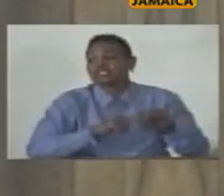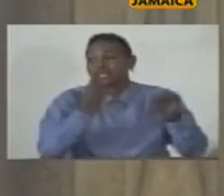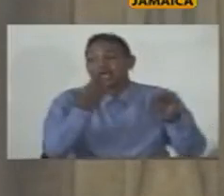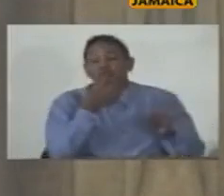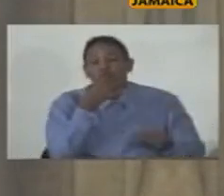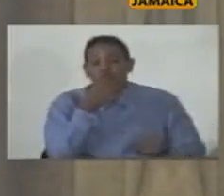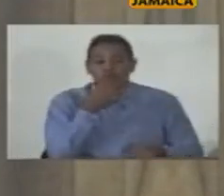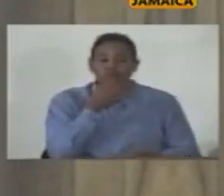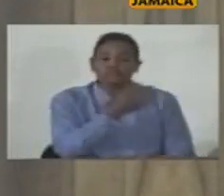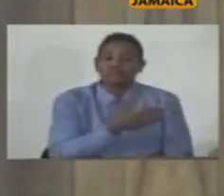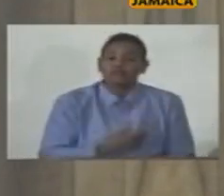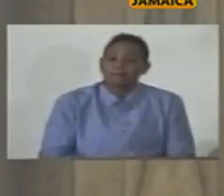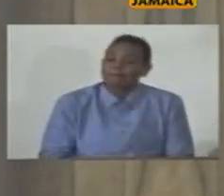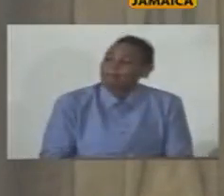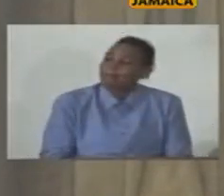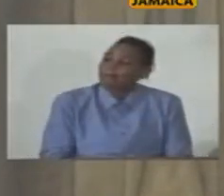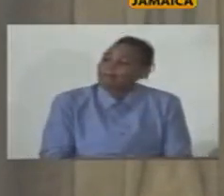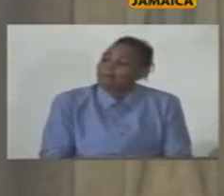shortly.